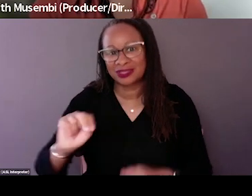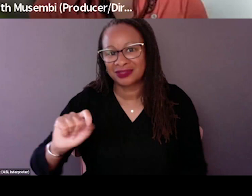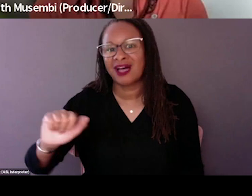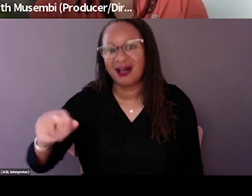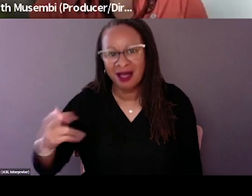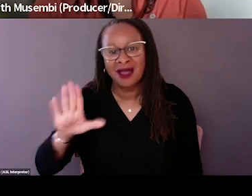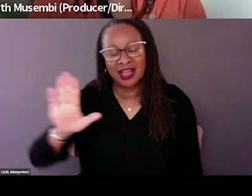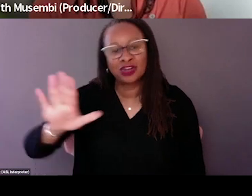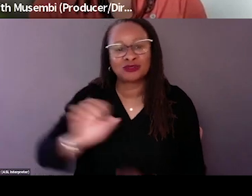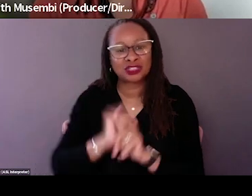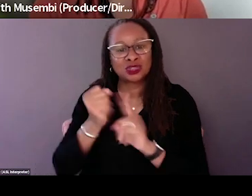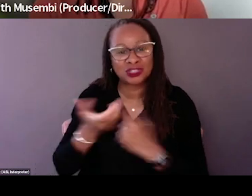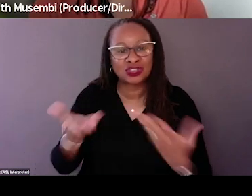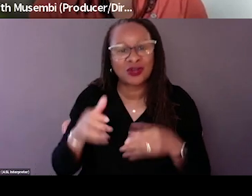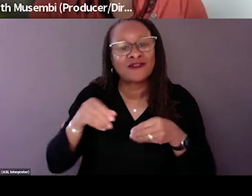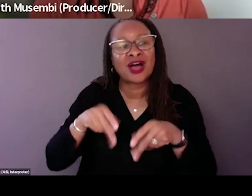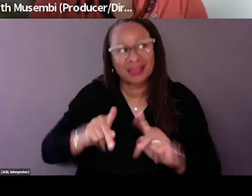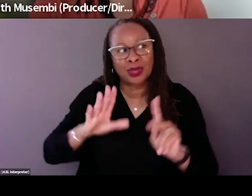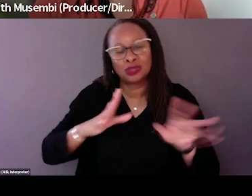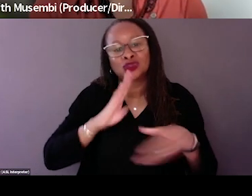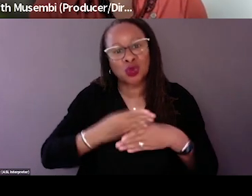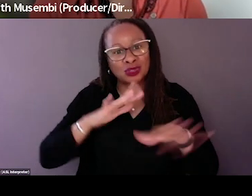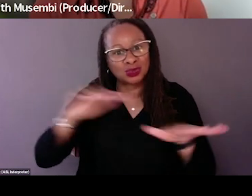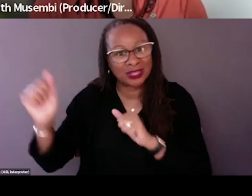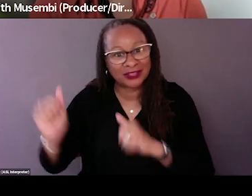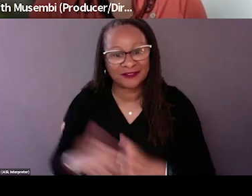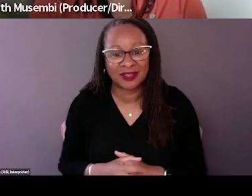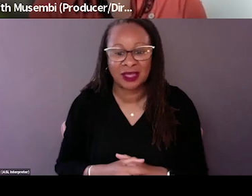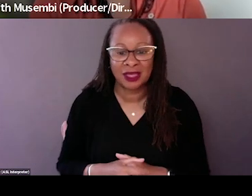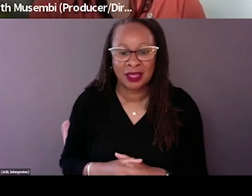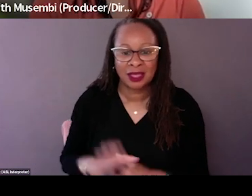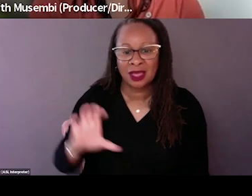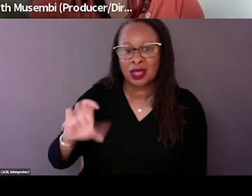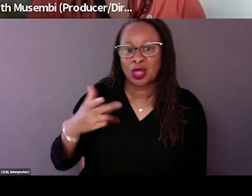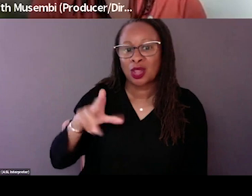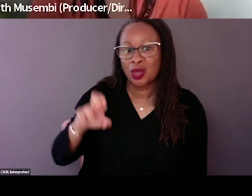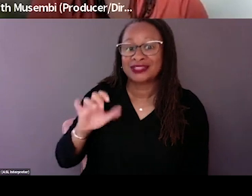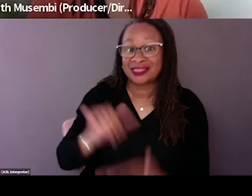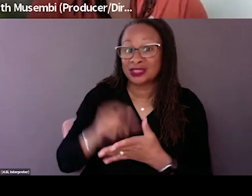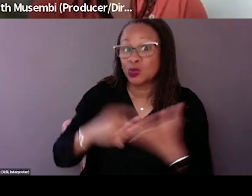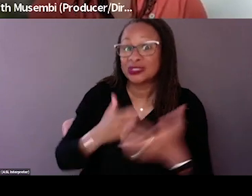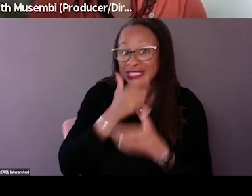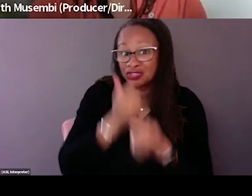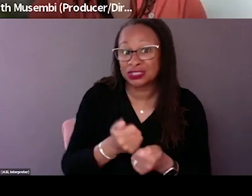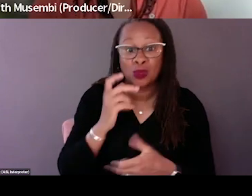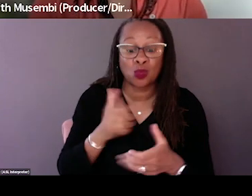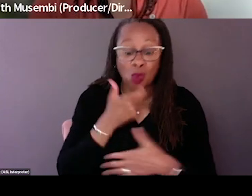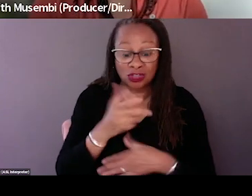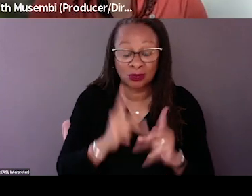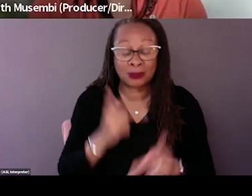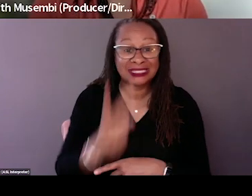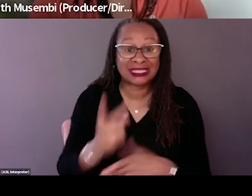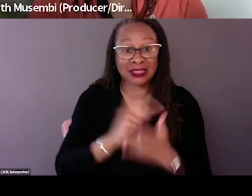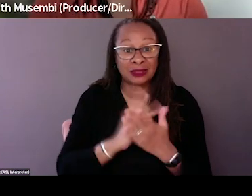well. That's what's been so interesting, isn't it, watching people see these shows and everyone reacts and has a favorite show and a